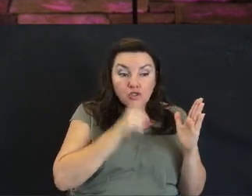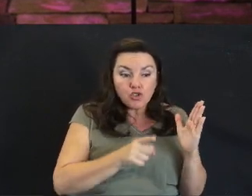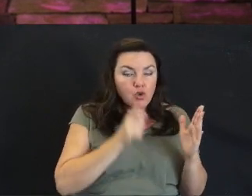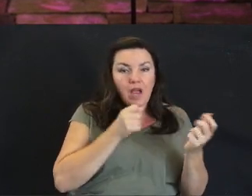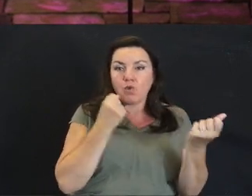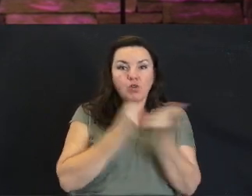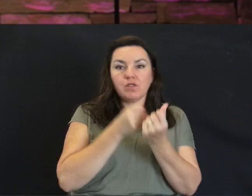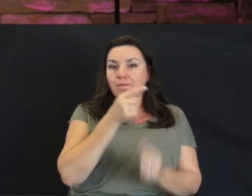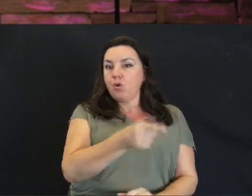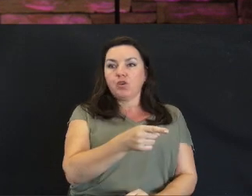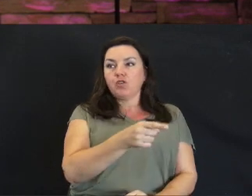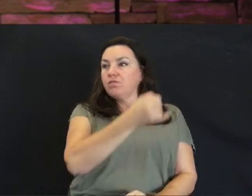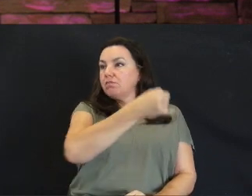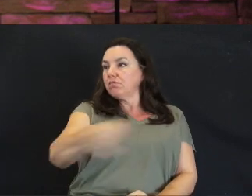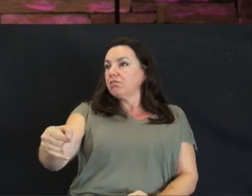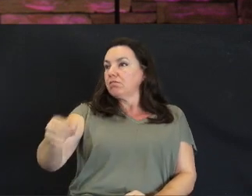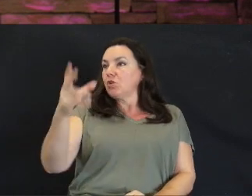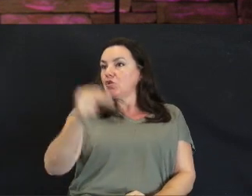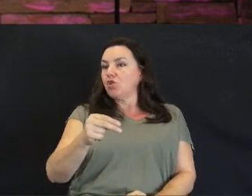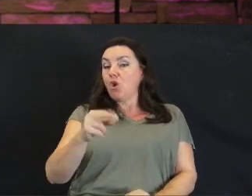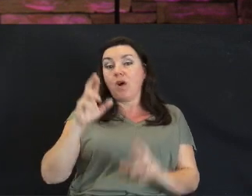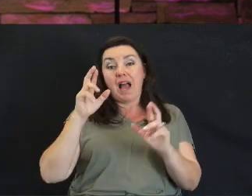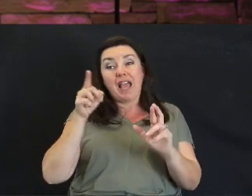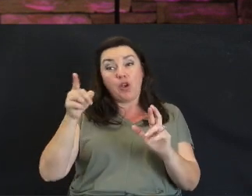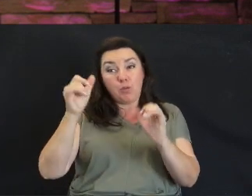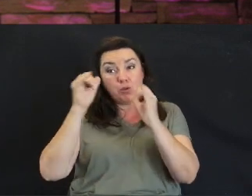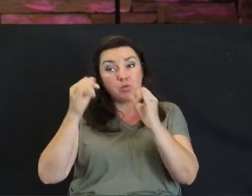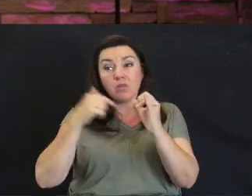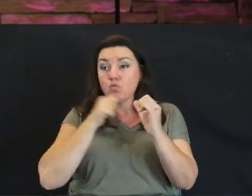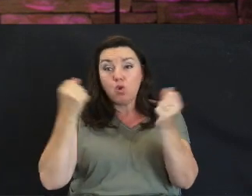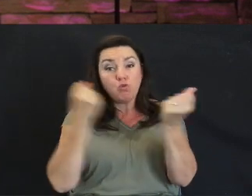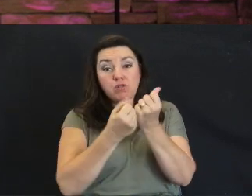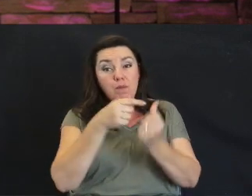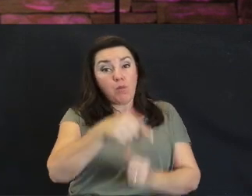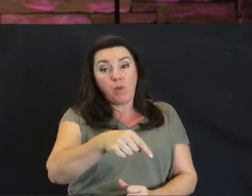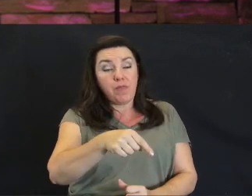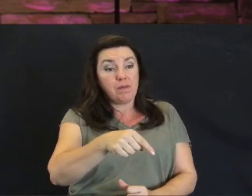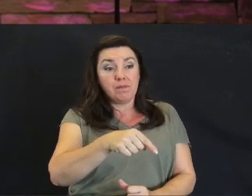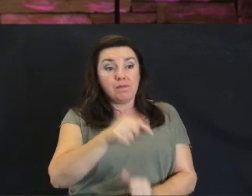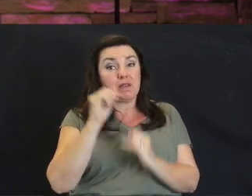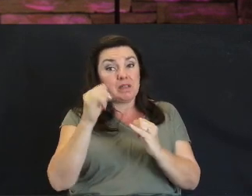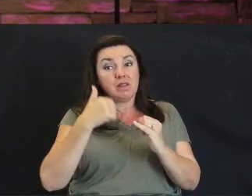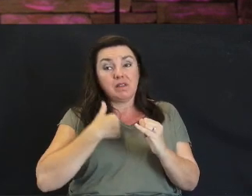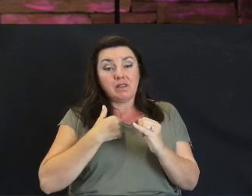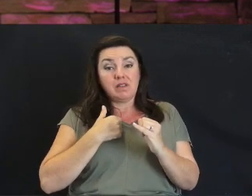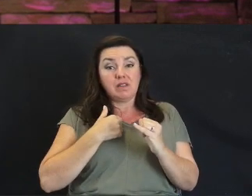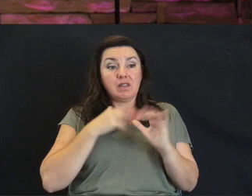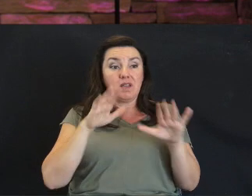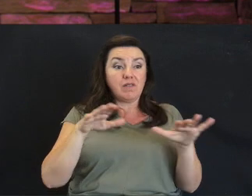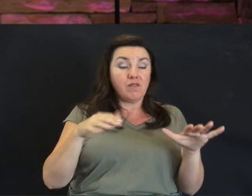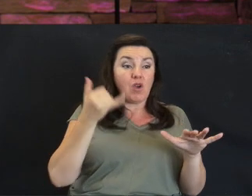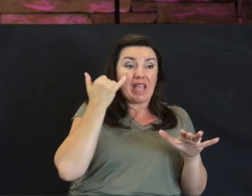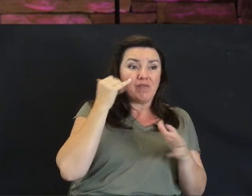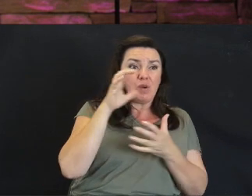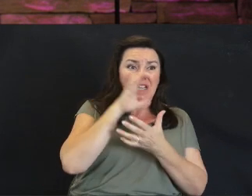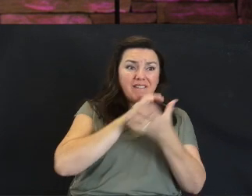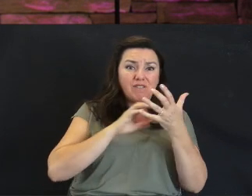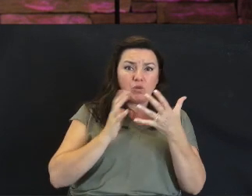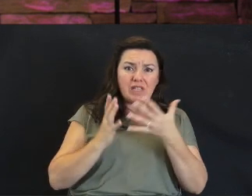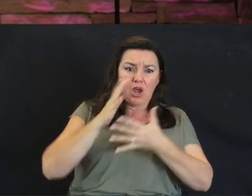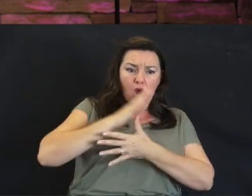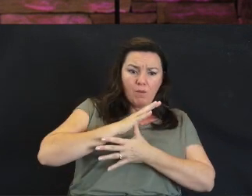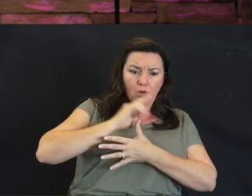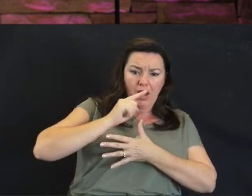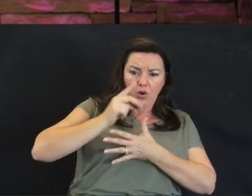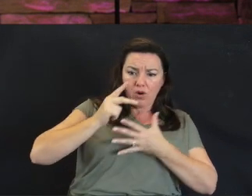them And I hope you won't either Listen folks I'm gonna finish with this Sorry If we are confused On the priorities For